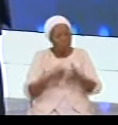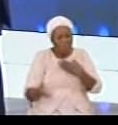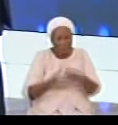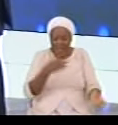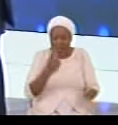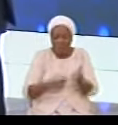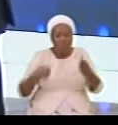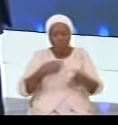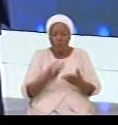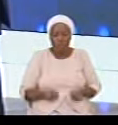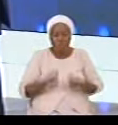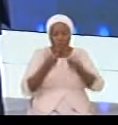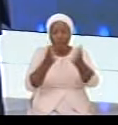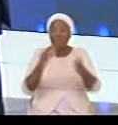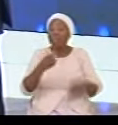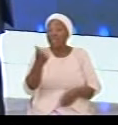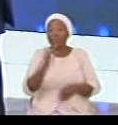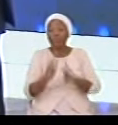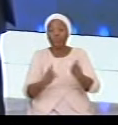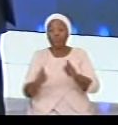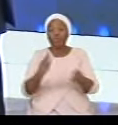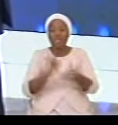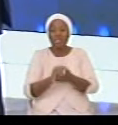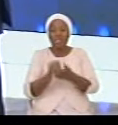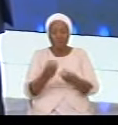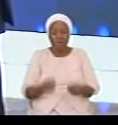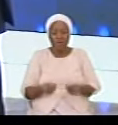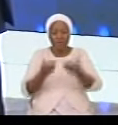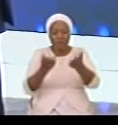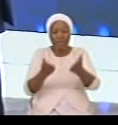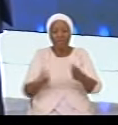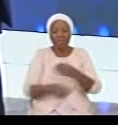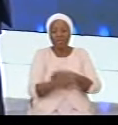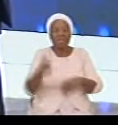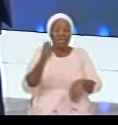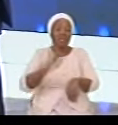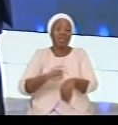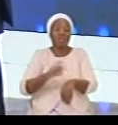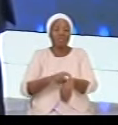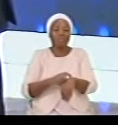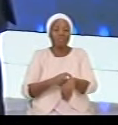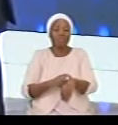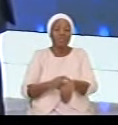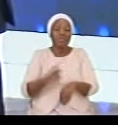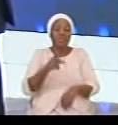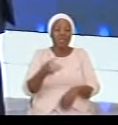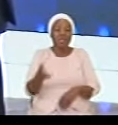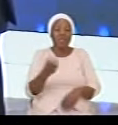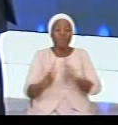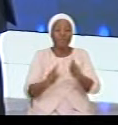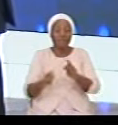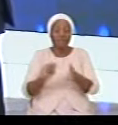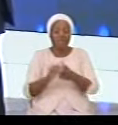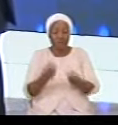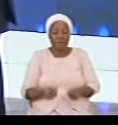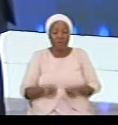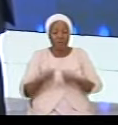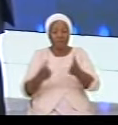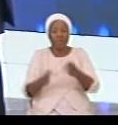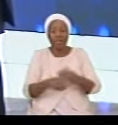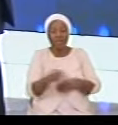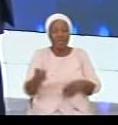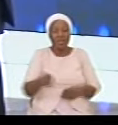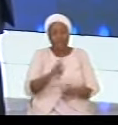offer, there are people that offer their time. There are people that offer